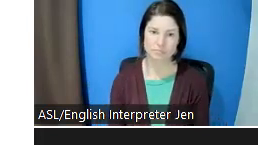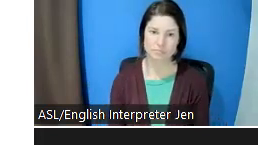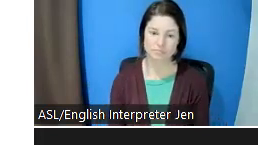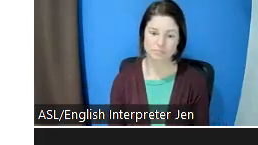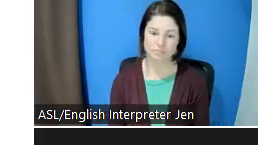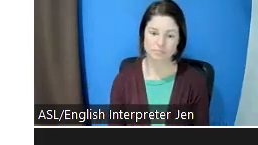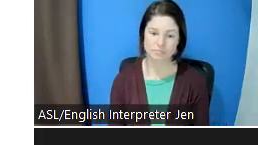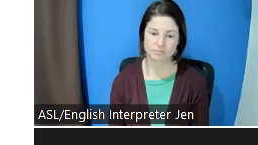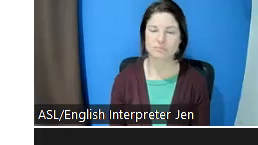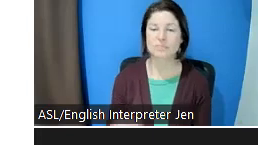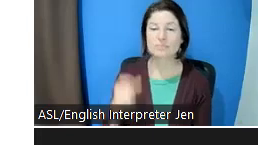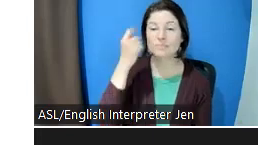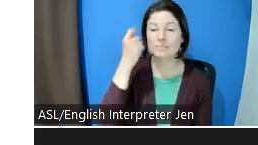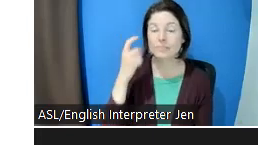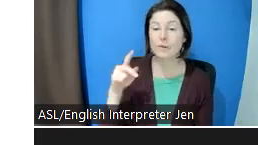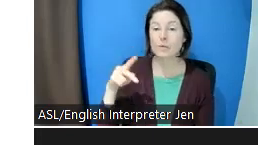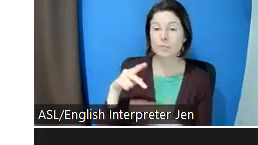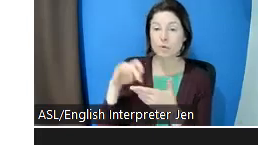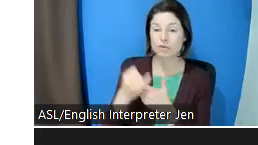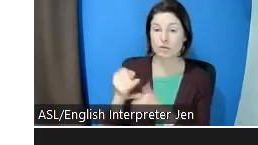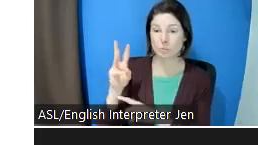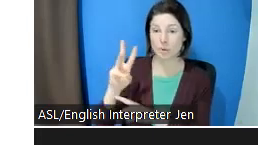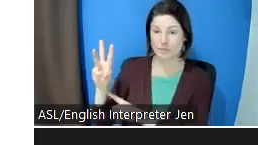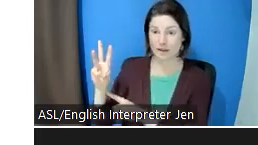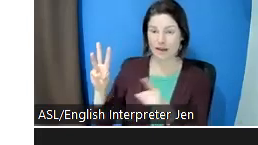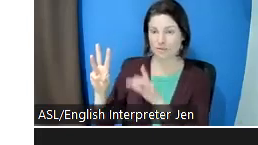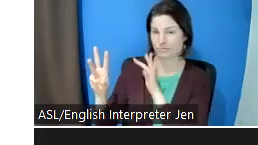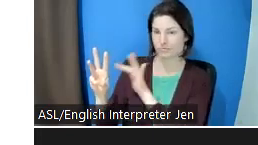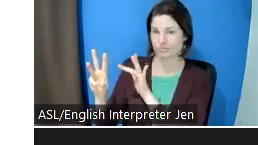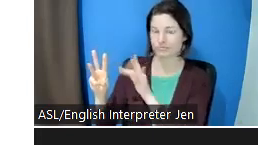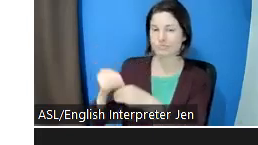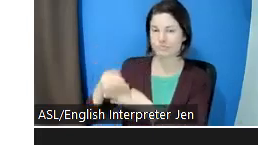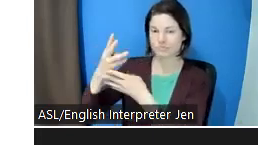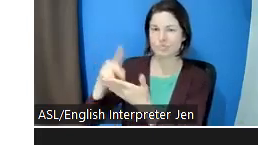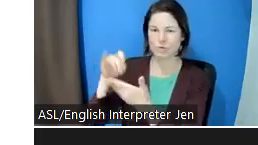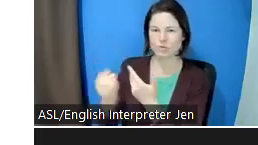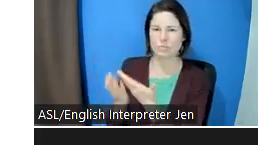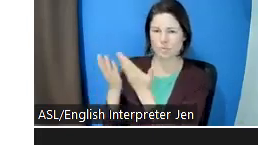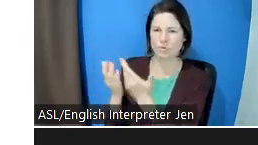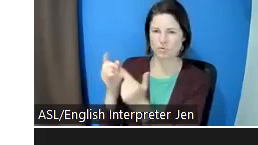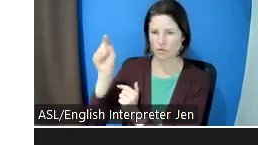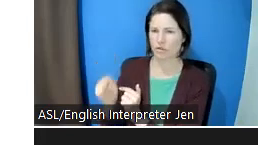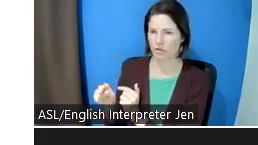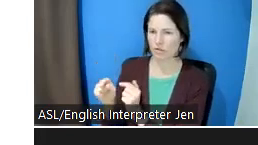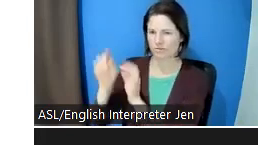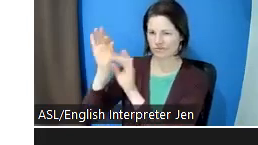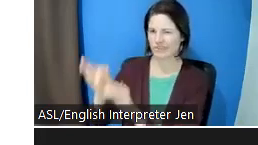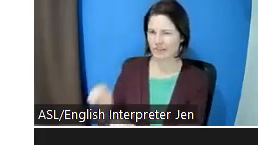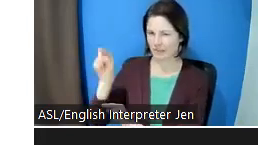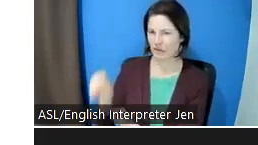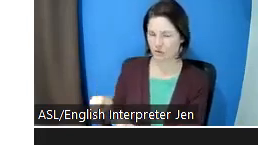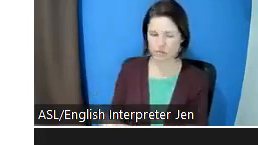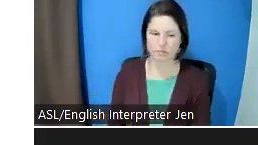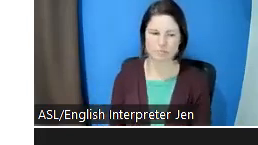the project website, which we'll have in a second here. We'll promote that. Project proposals will be evaluated. Impact of the